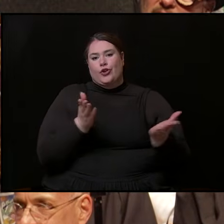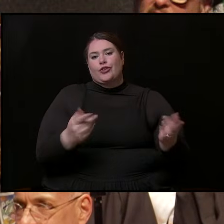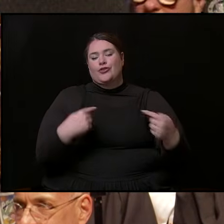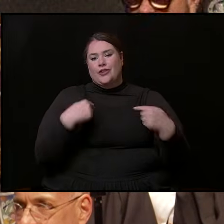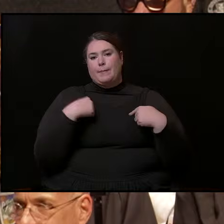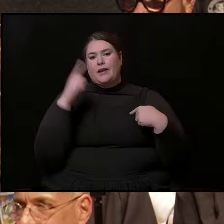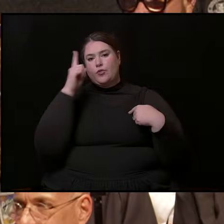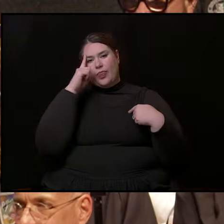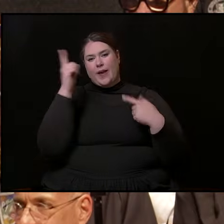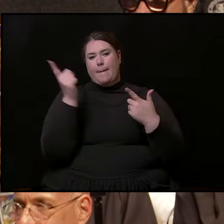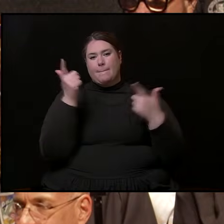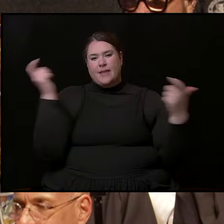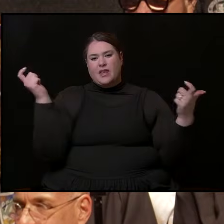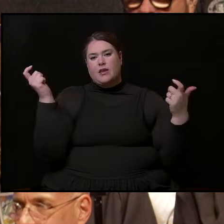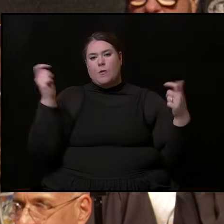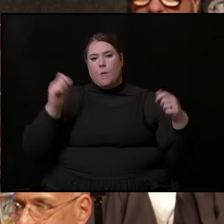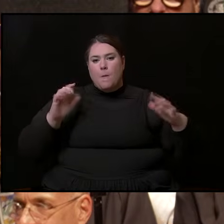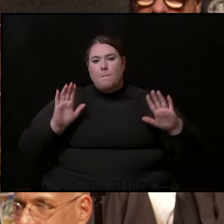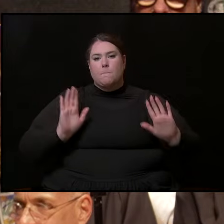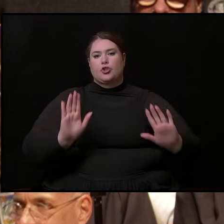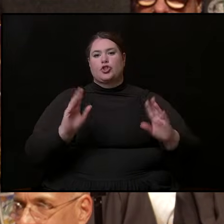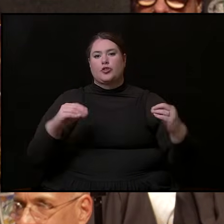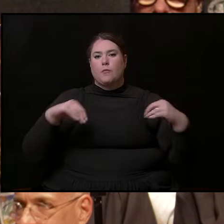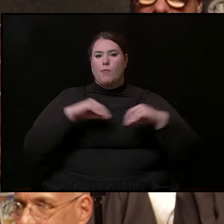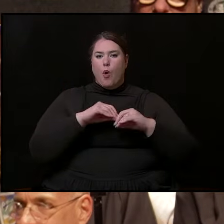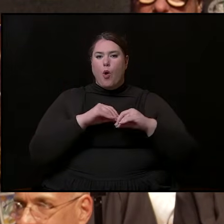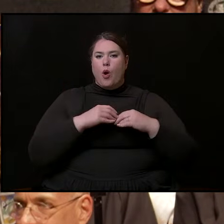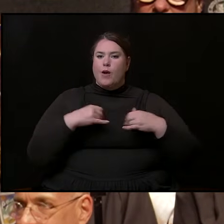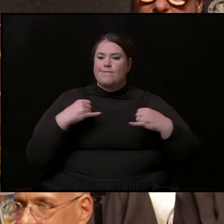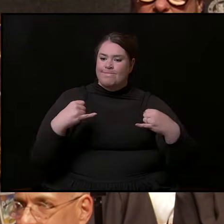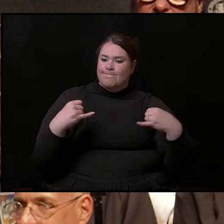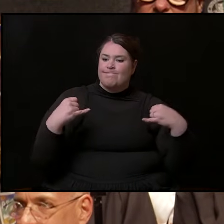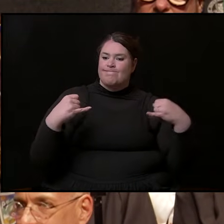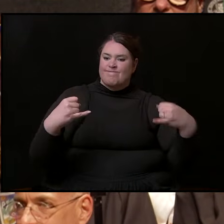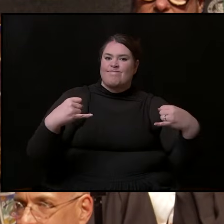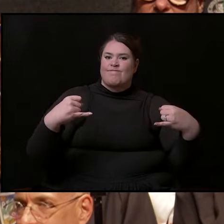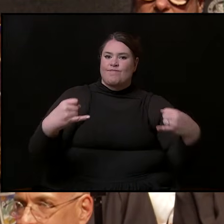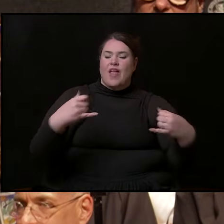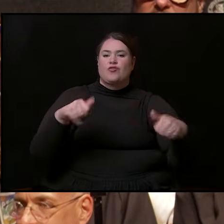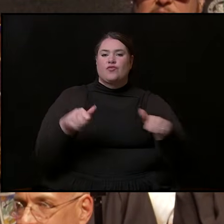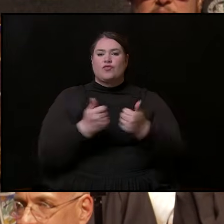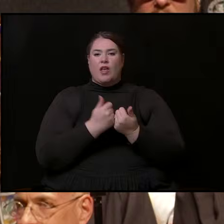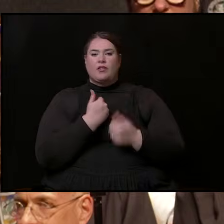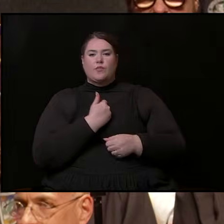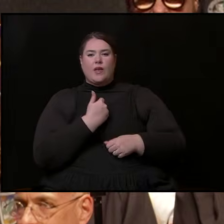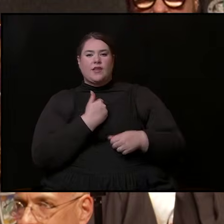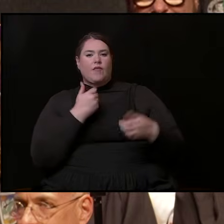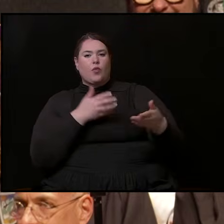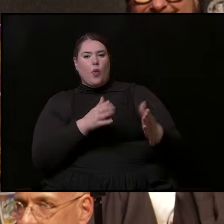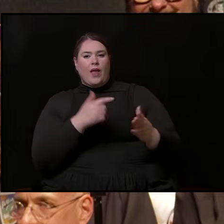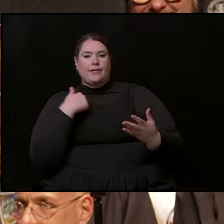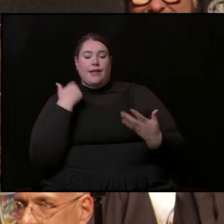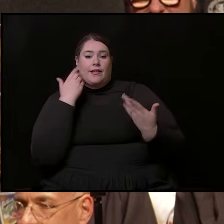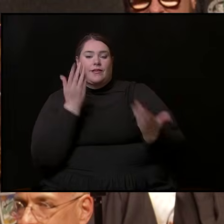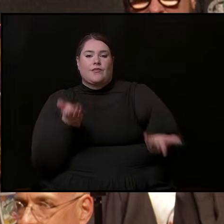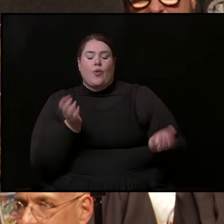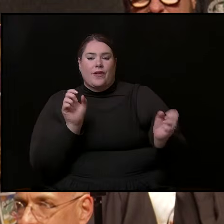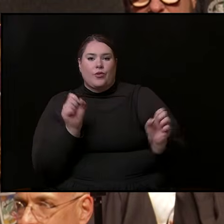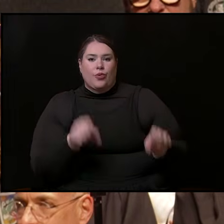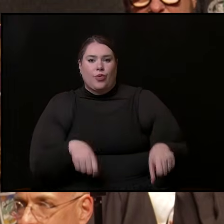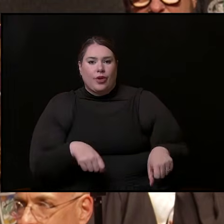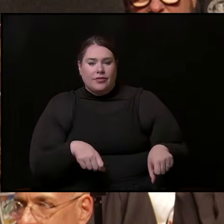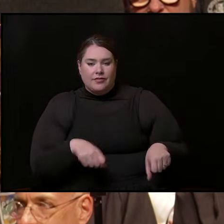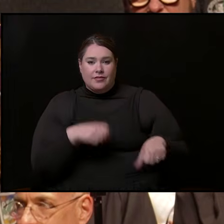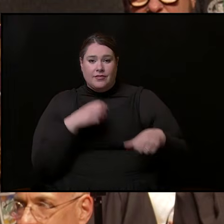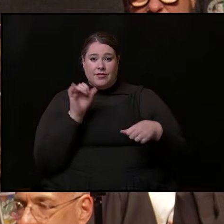think bigger, push further, and challenge myself in ways I didn't even know I was capable of. I didn't know it